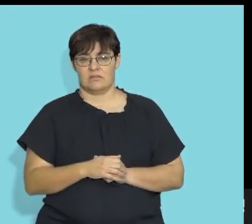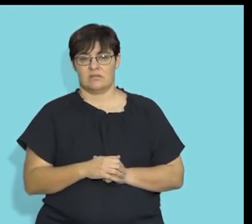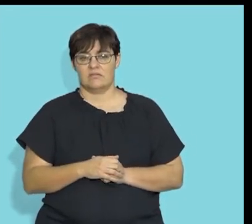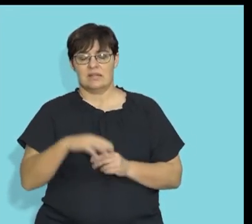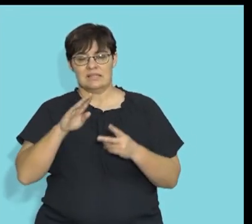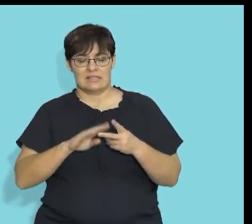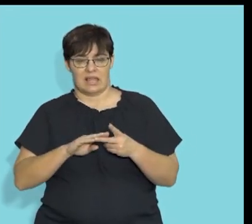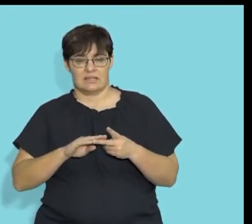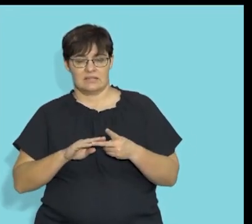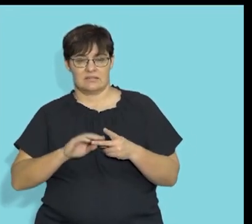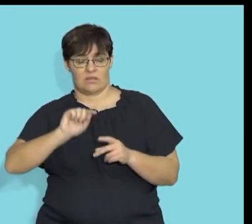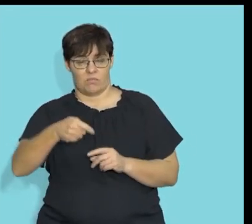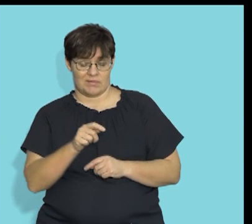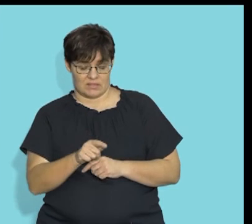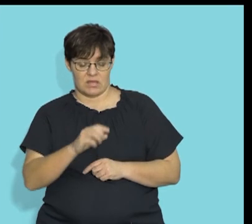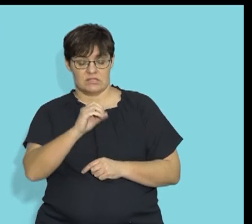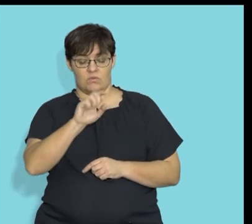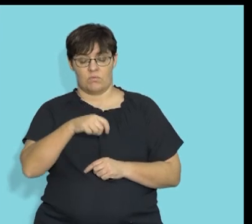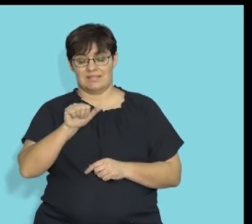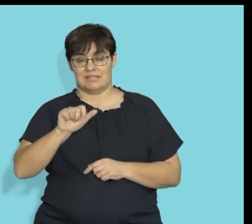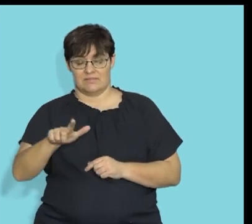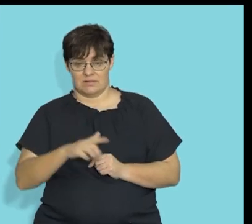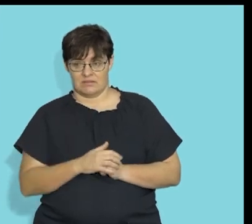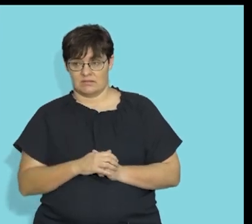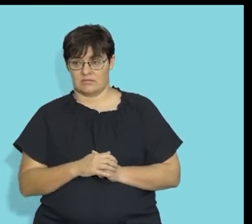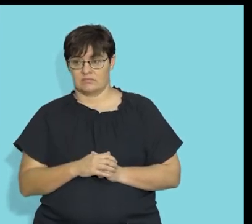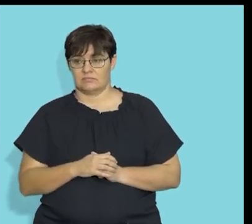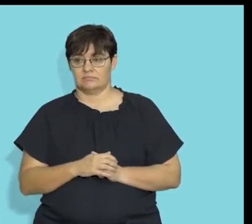0.67 if I round to the second decimal place.